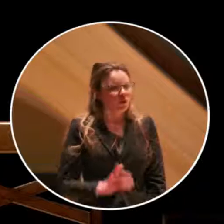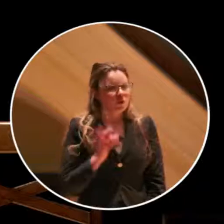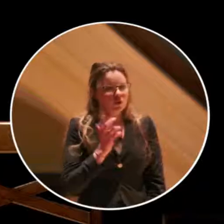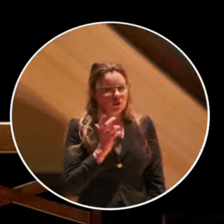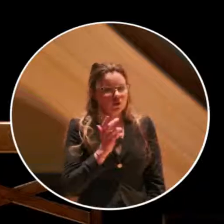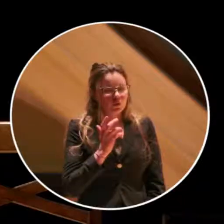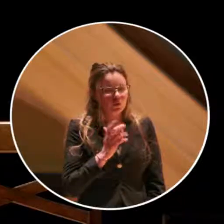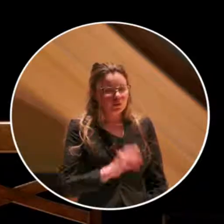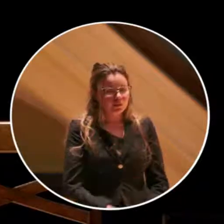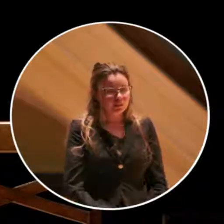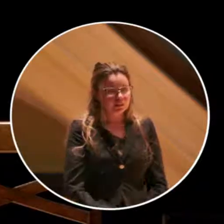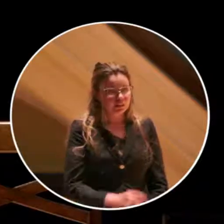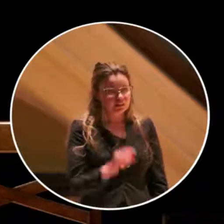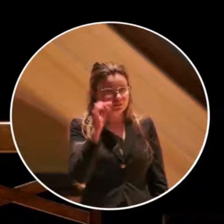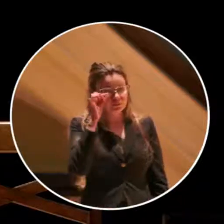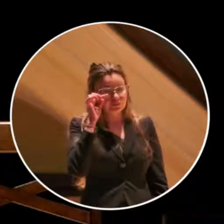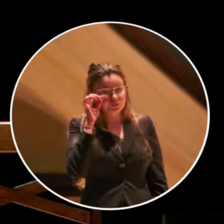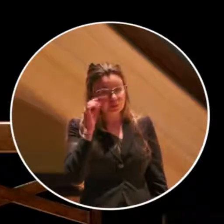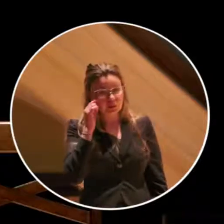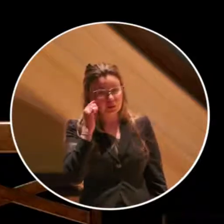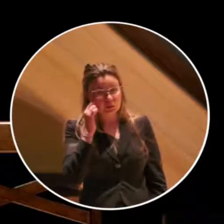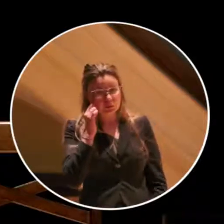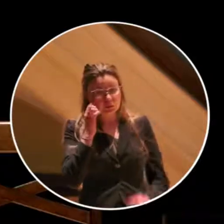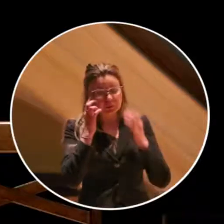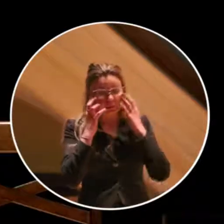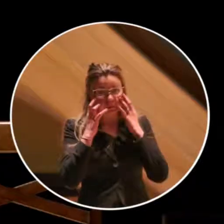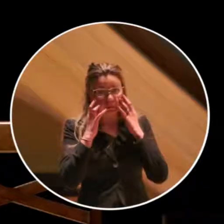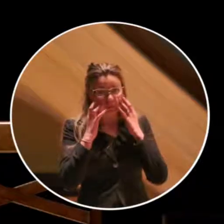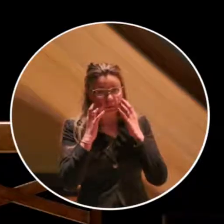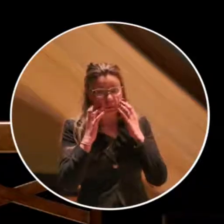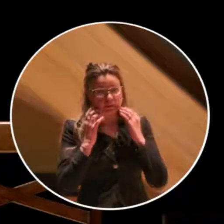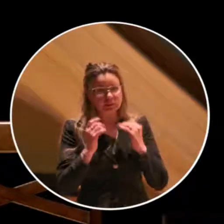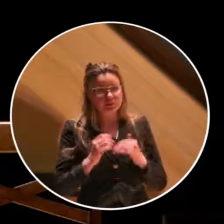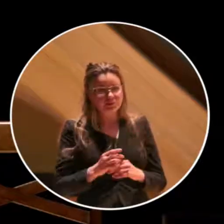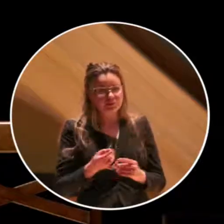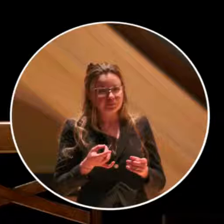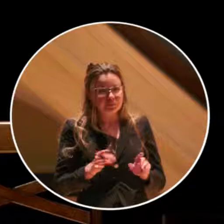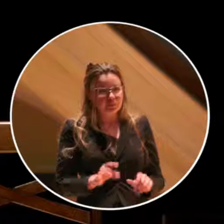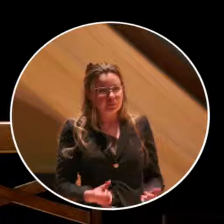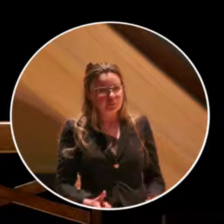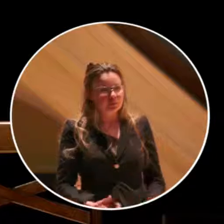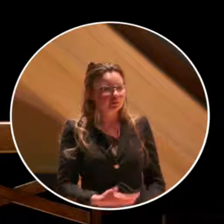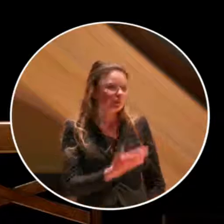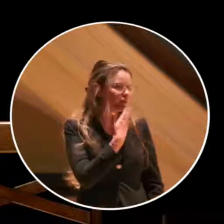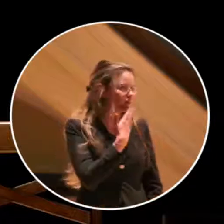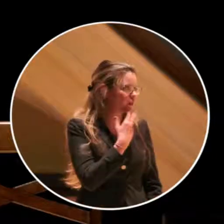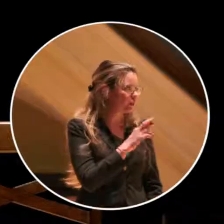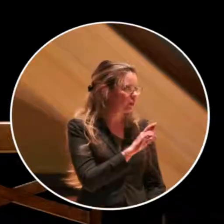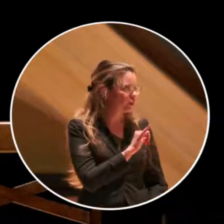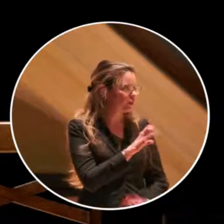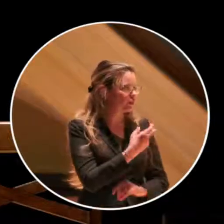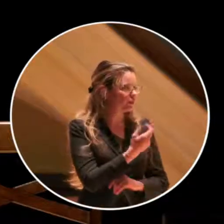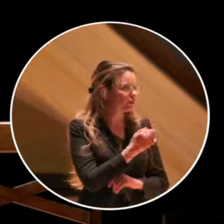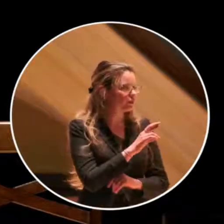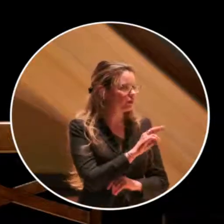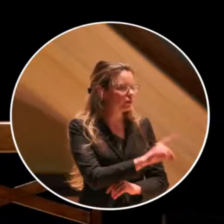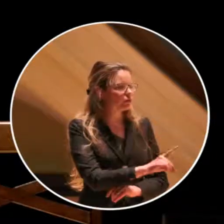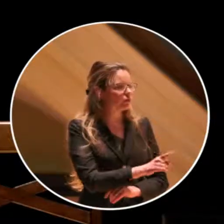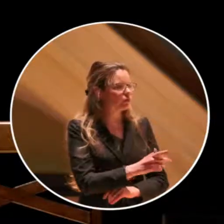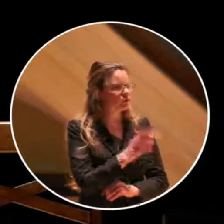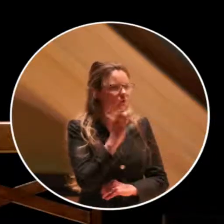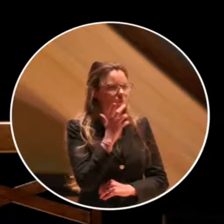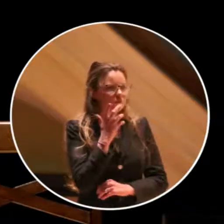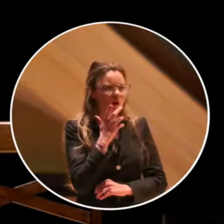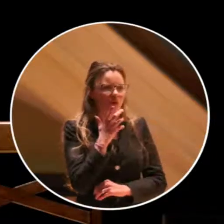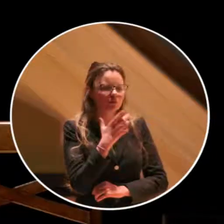It's that mascara moment it's here. Thank you, Richard. Your mother, what a